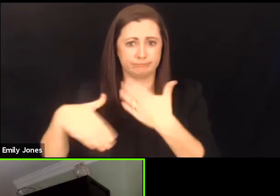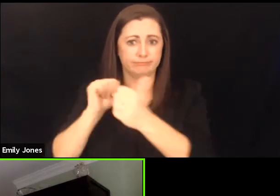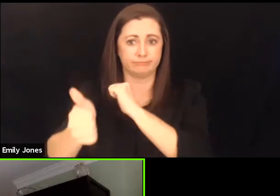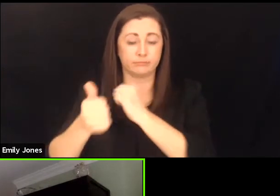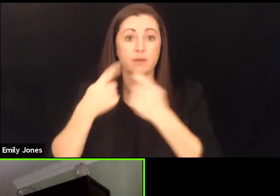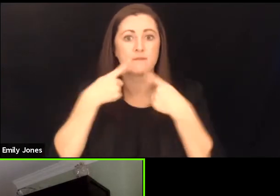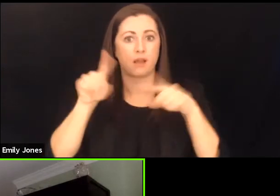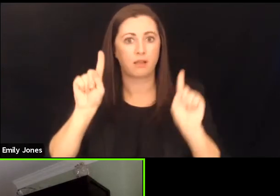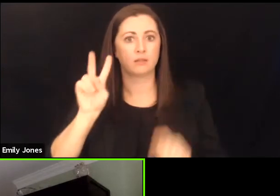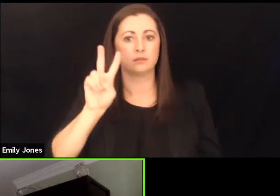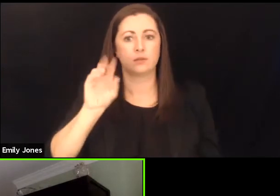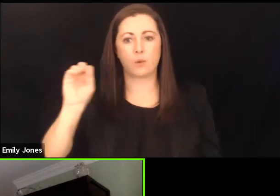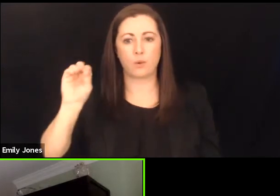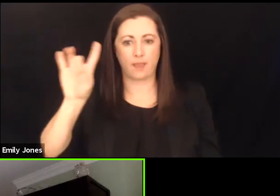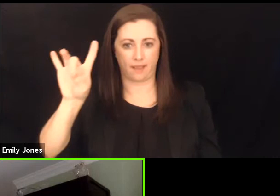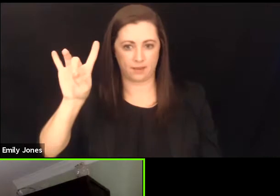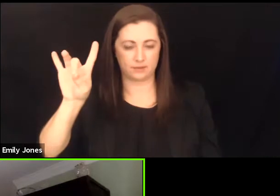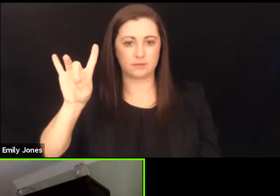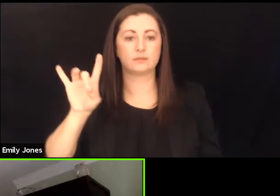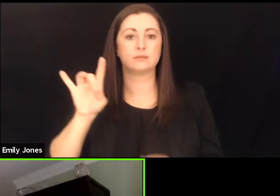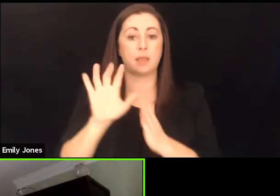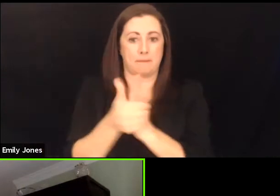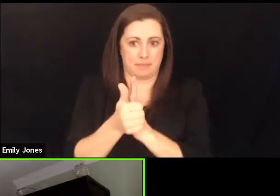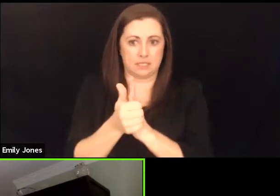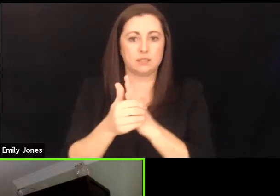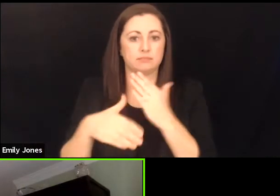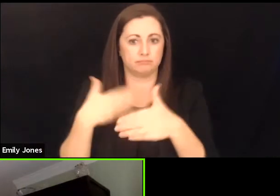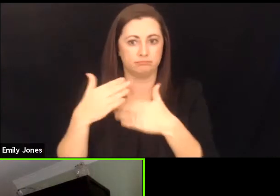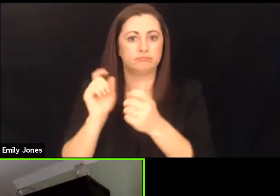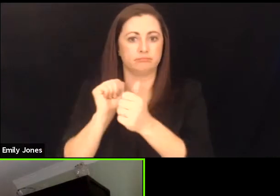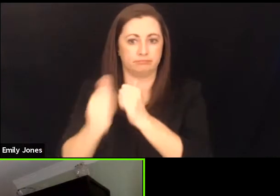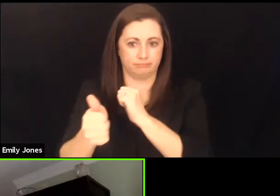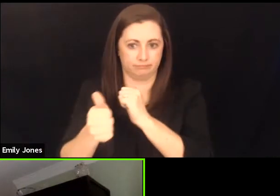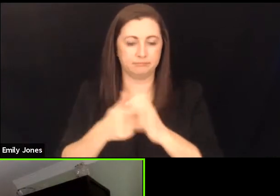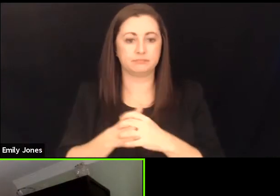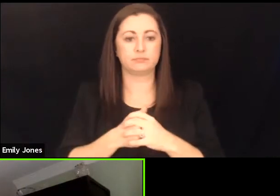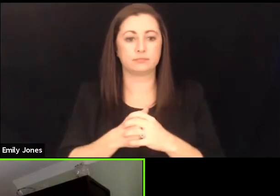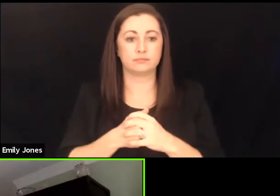2008, we got through the amendments that basically